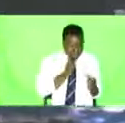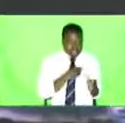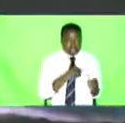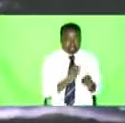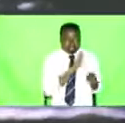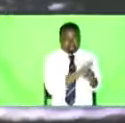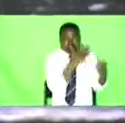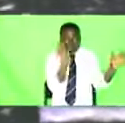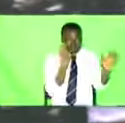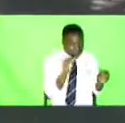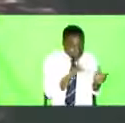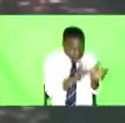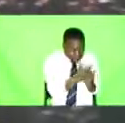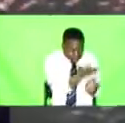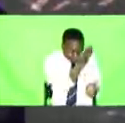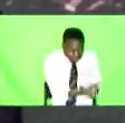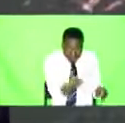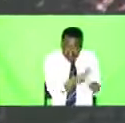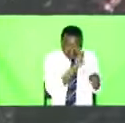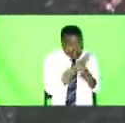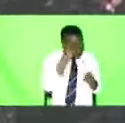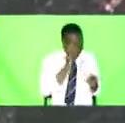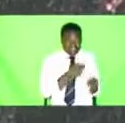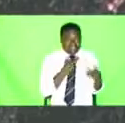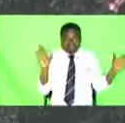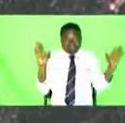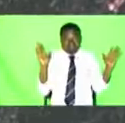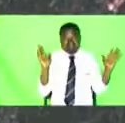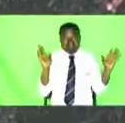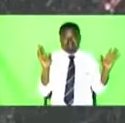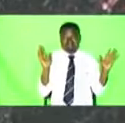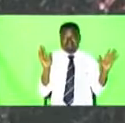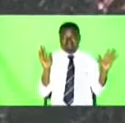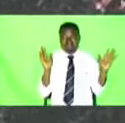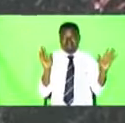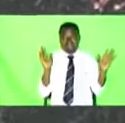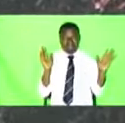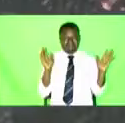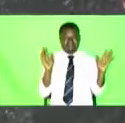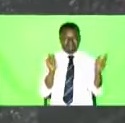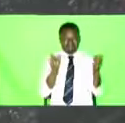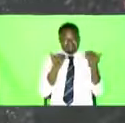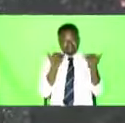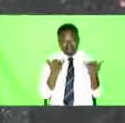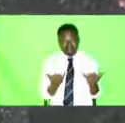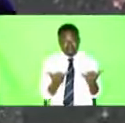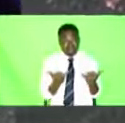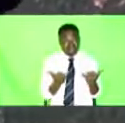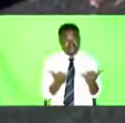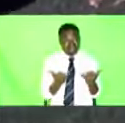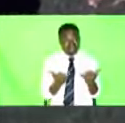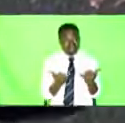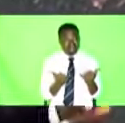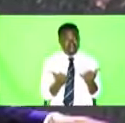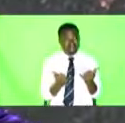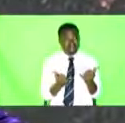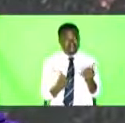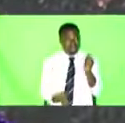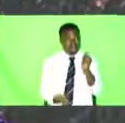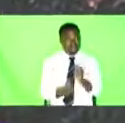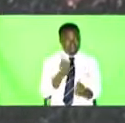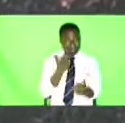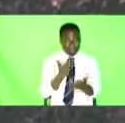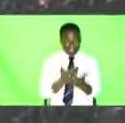He is enough for us. These days, when you give a huge